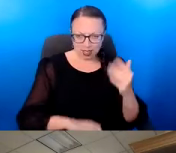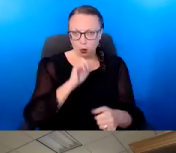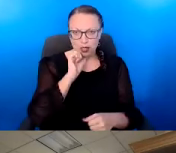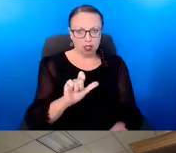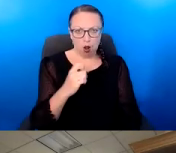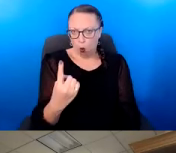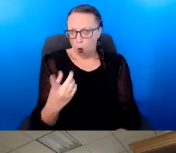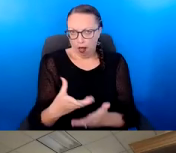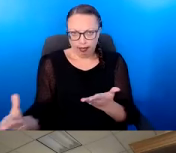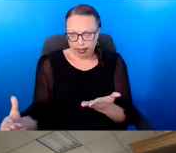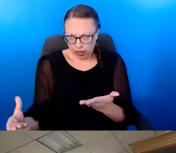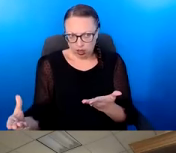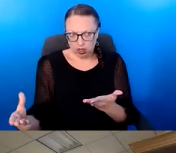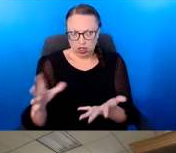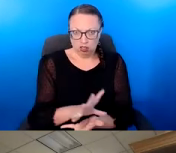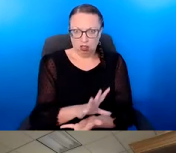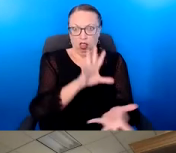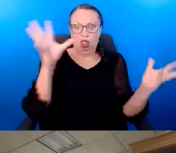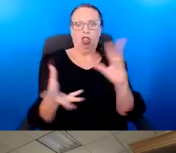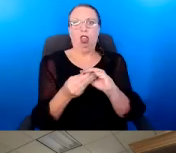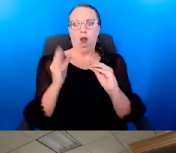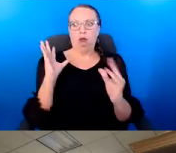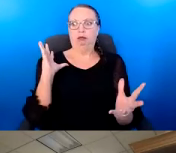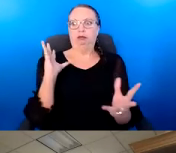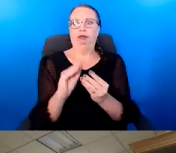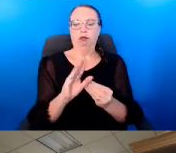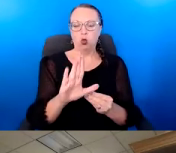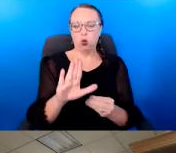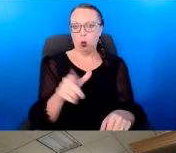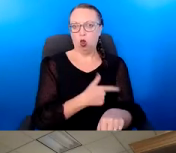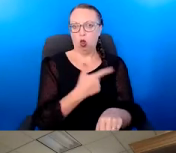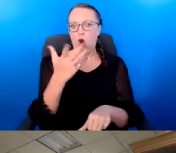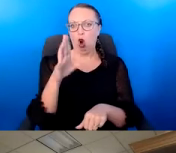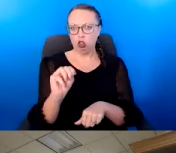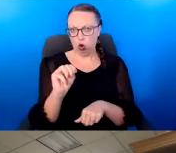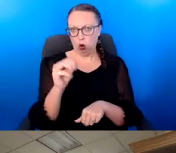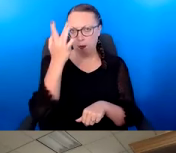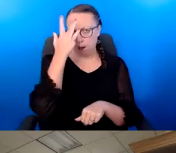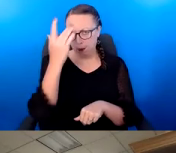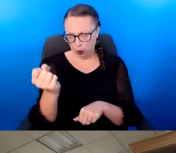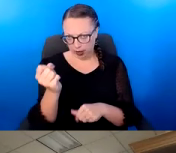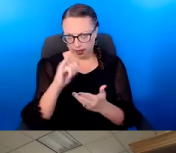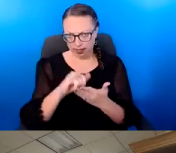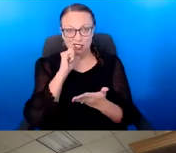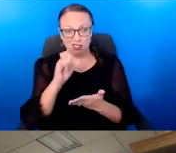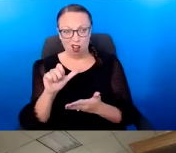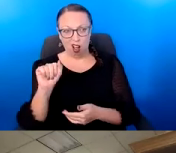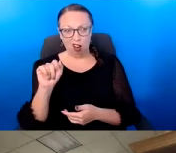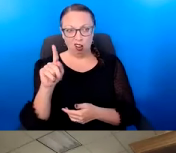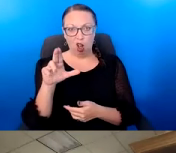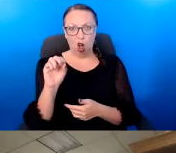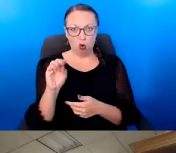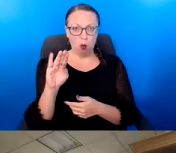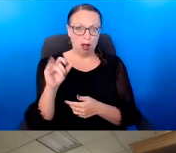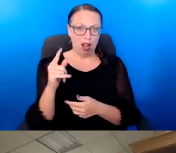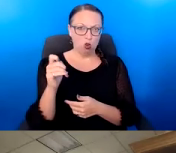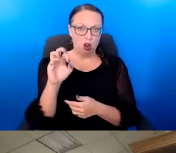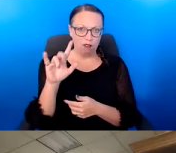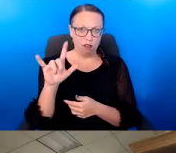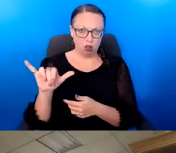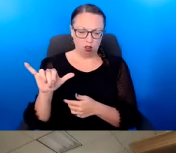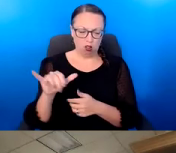It's basically all of your long-term memory that's not autobiographical. And as a result,